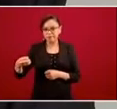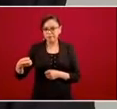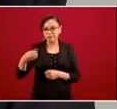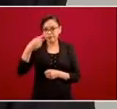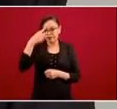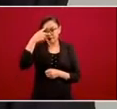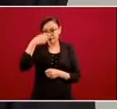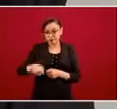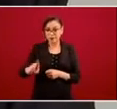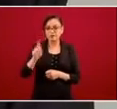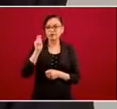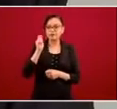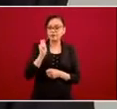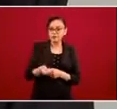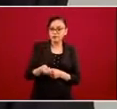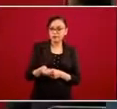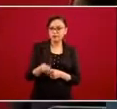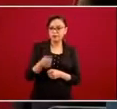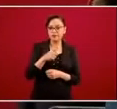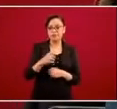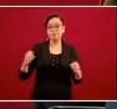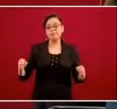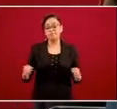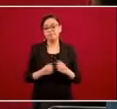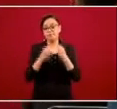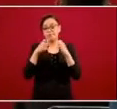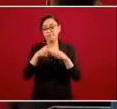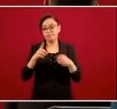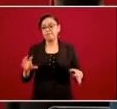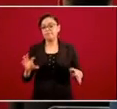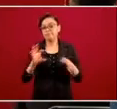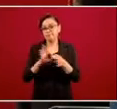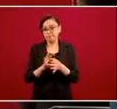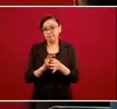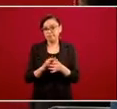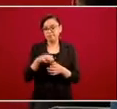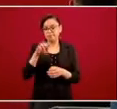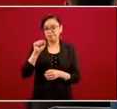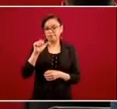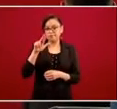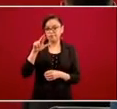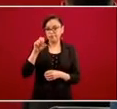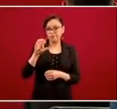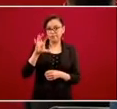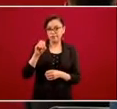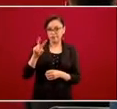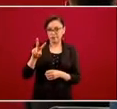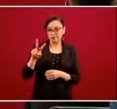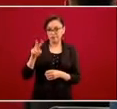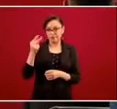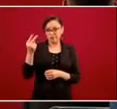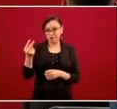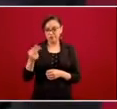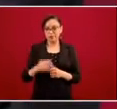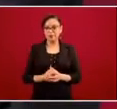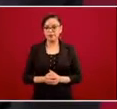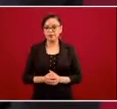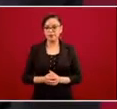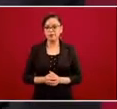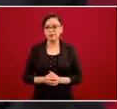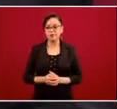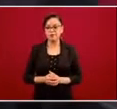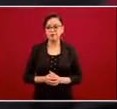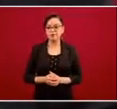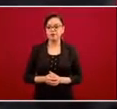situations. And this response, in this case, this response to this virus,